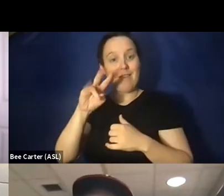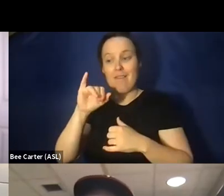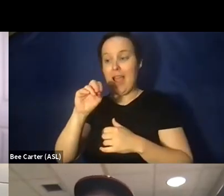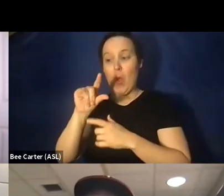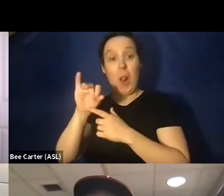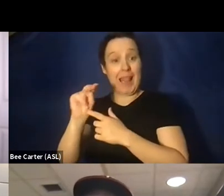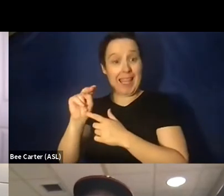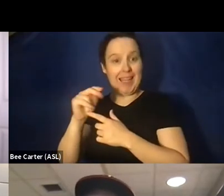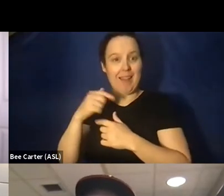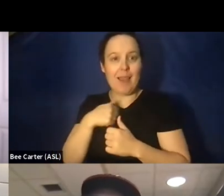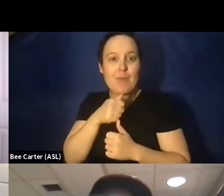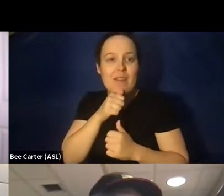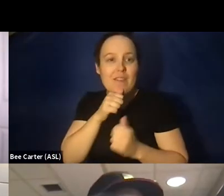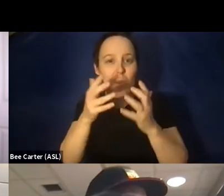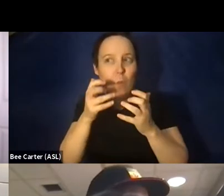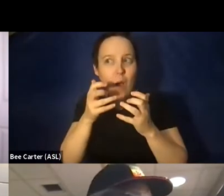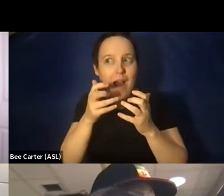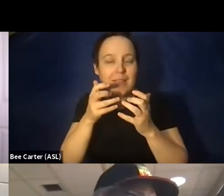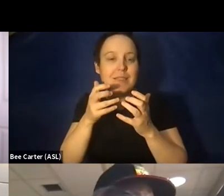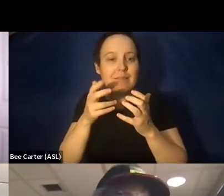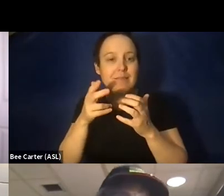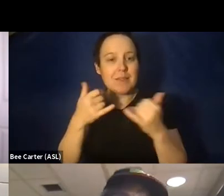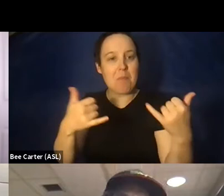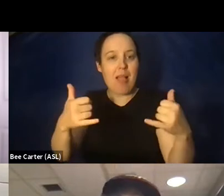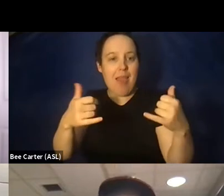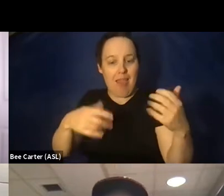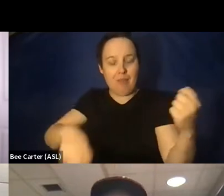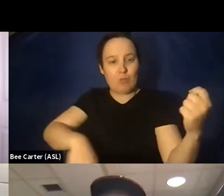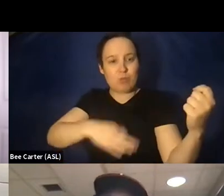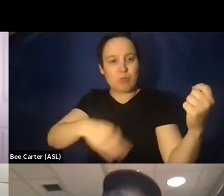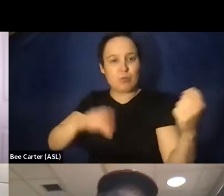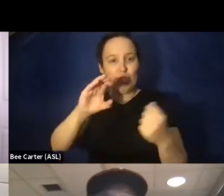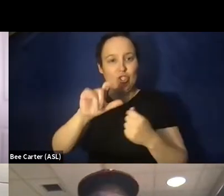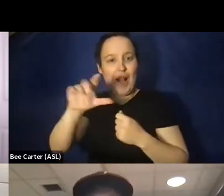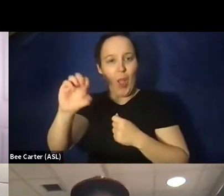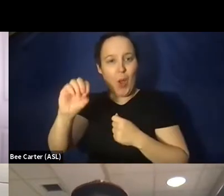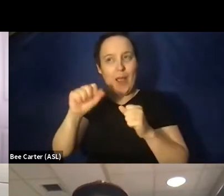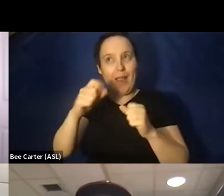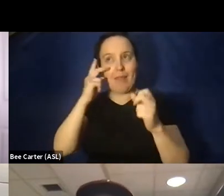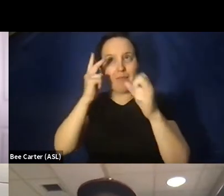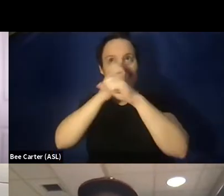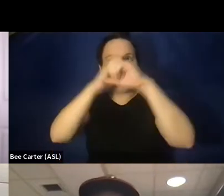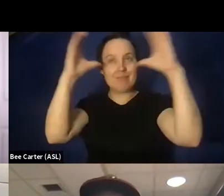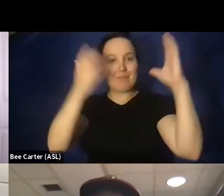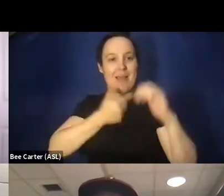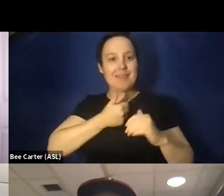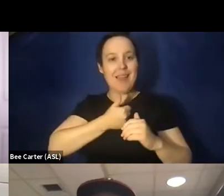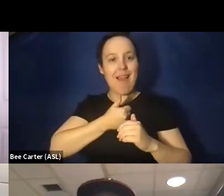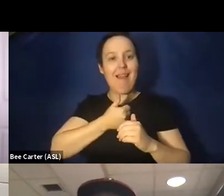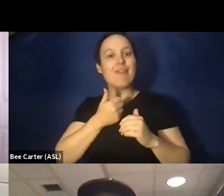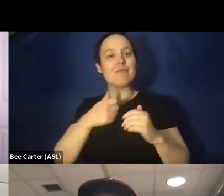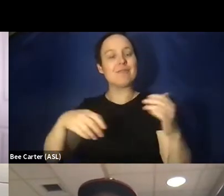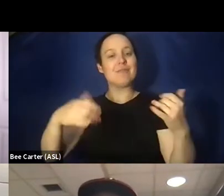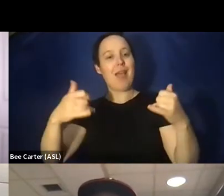kind of hear my high school self listening. My best friend played the cello. I've always been fascinated by the